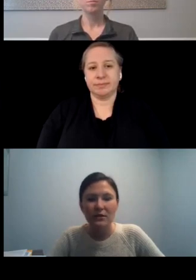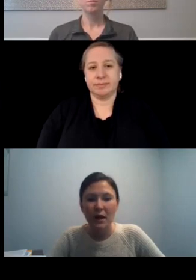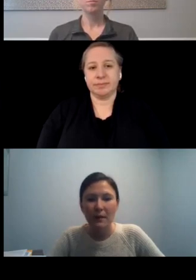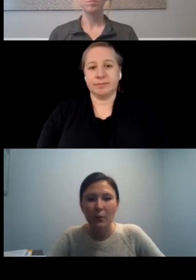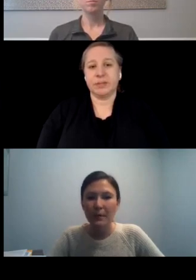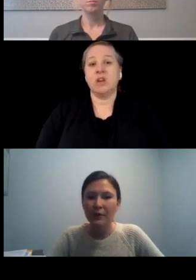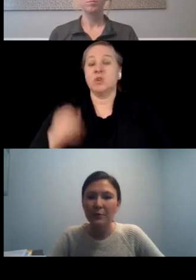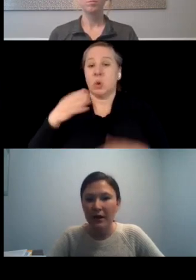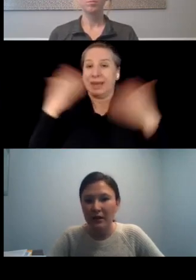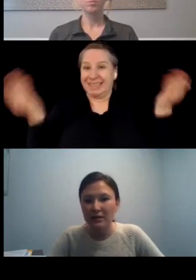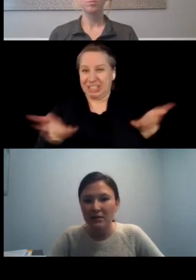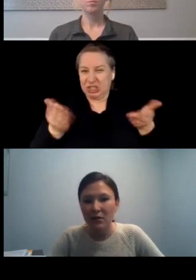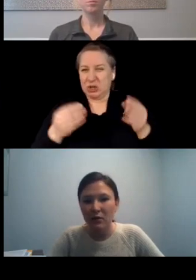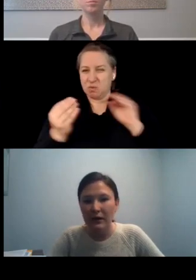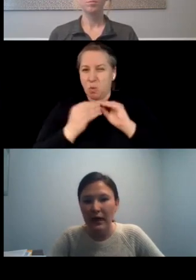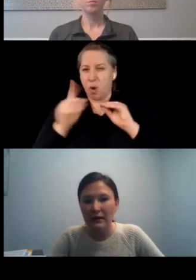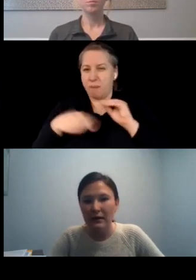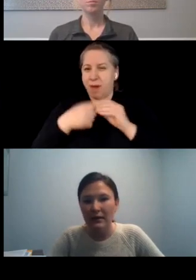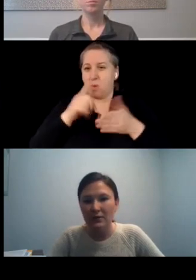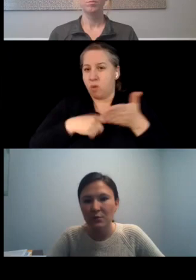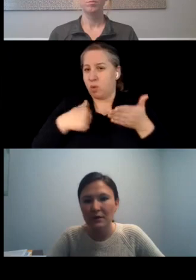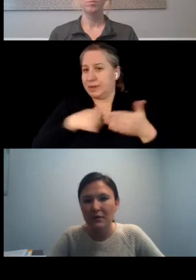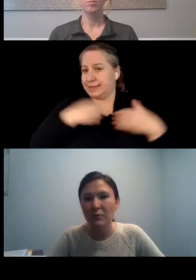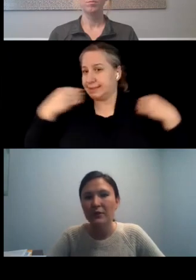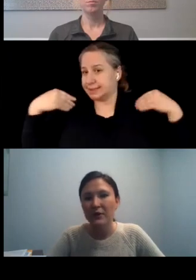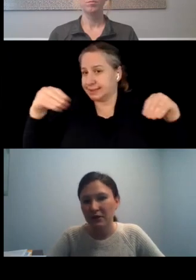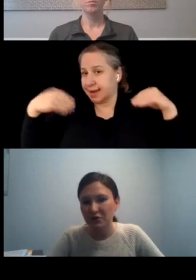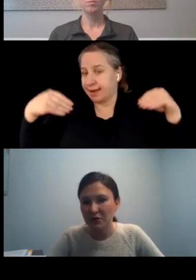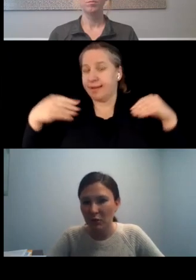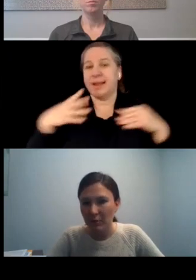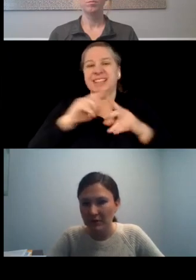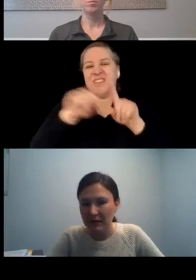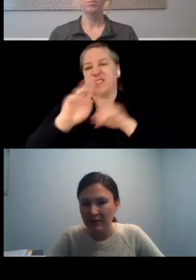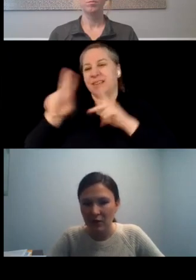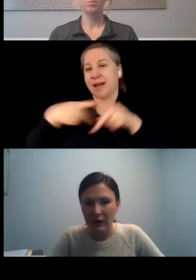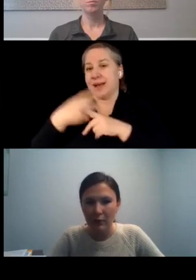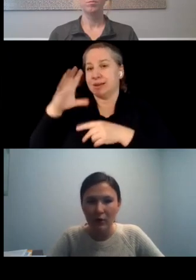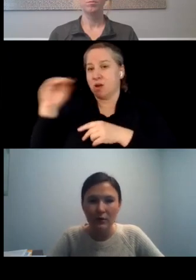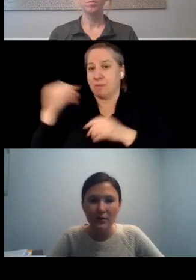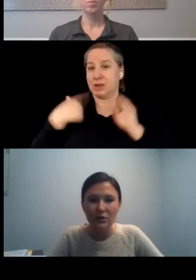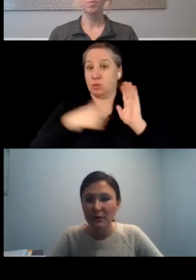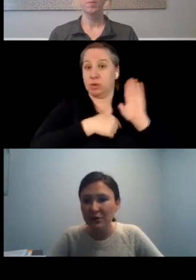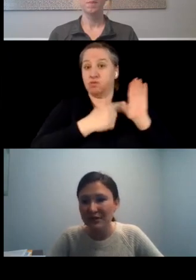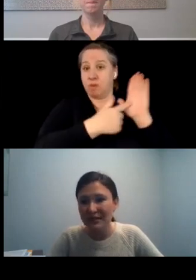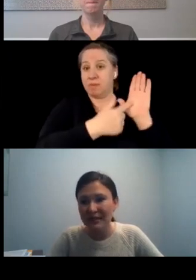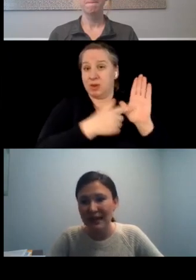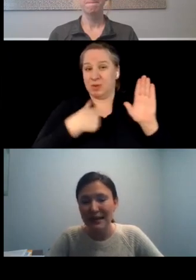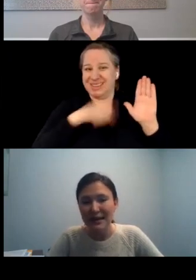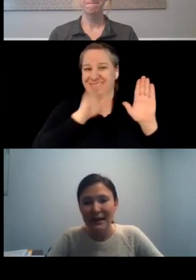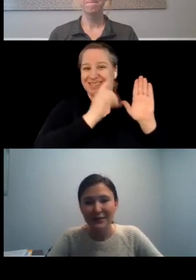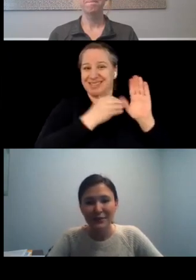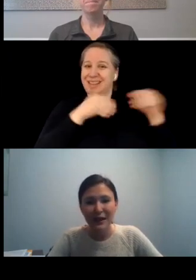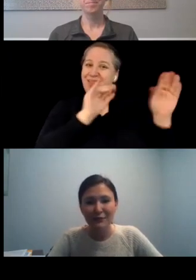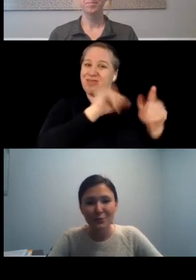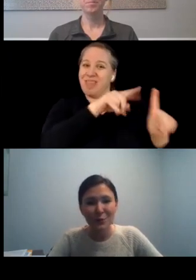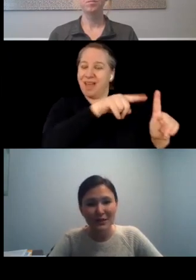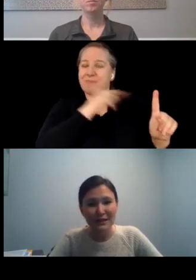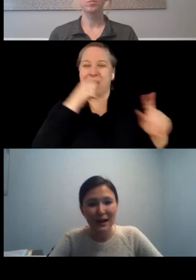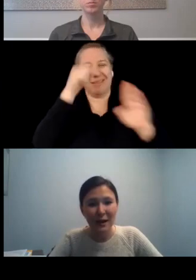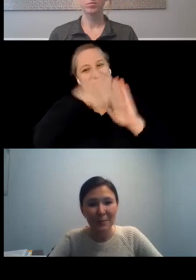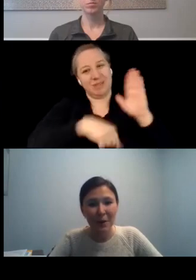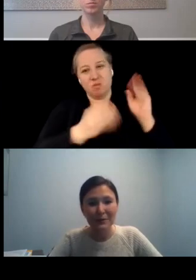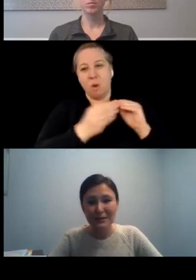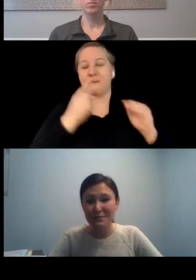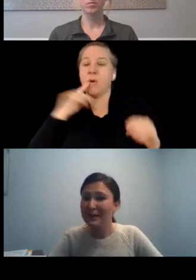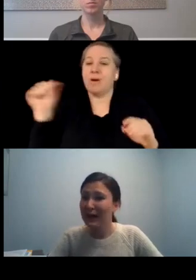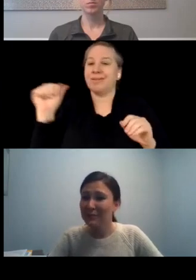So here's more about the products. So again, these would be the different manufacturers that we represent. So I won't go into too much detail. Again, I think for the average